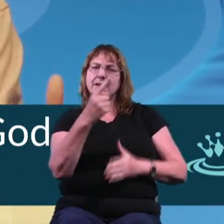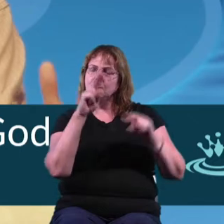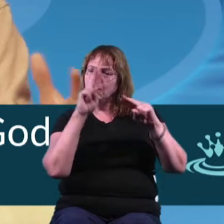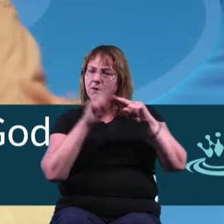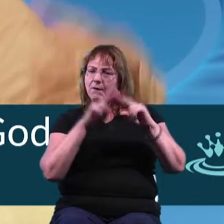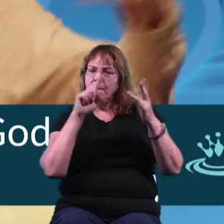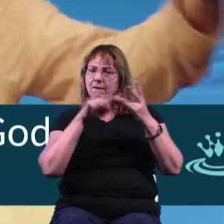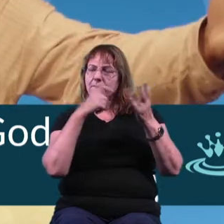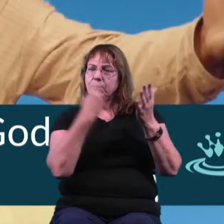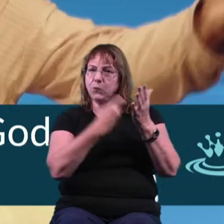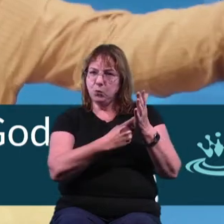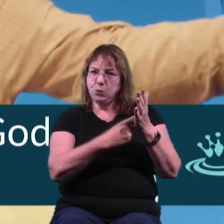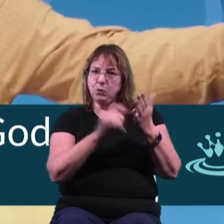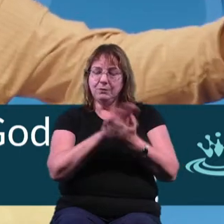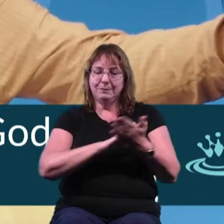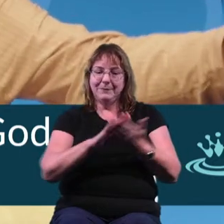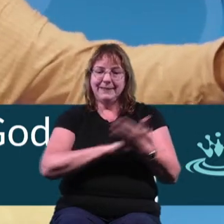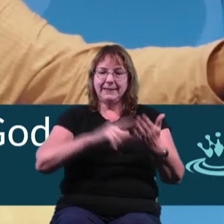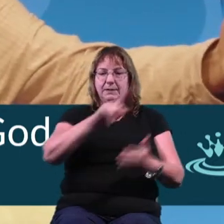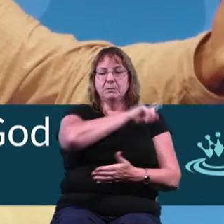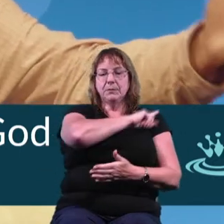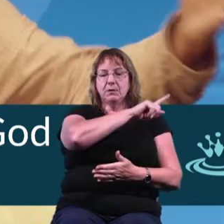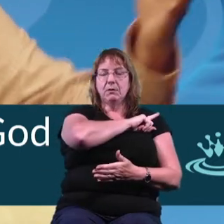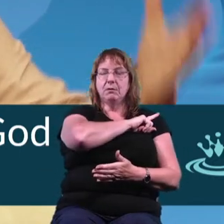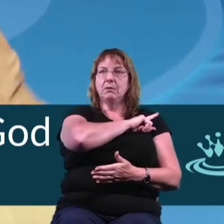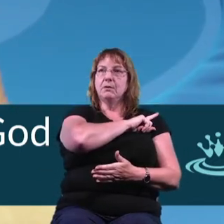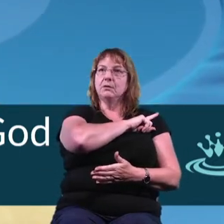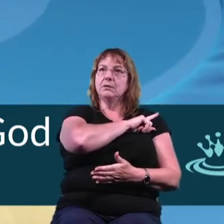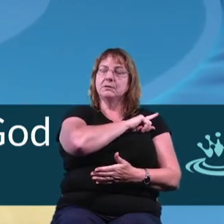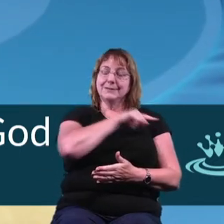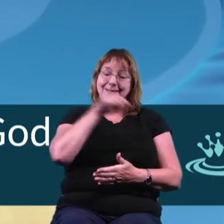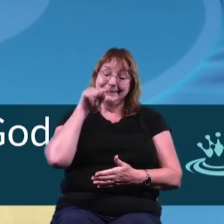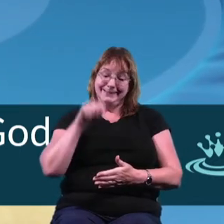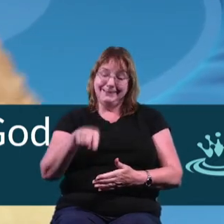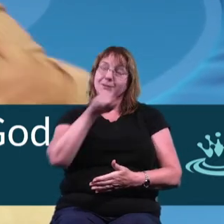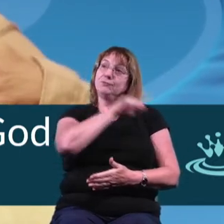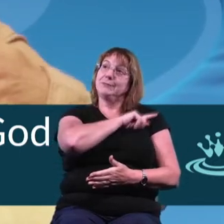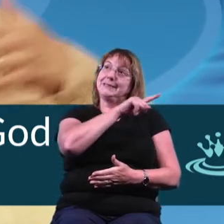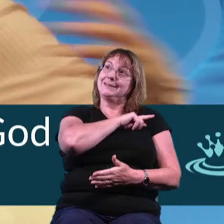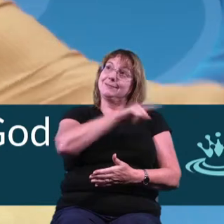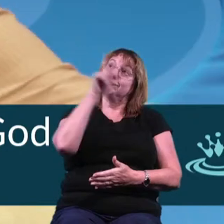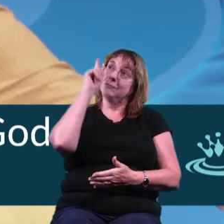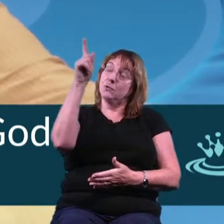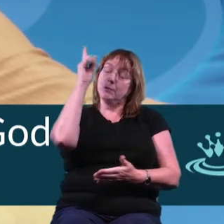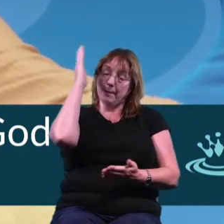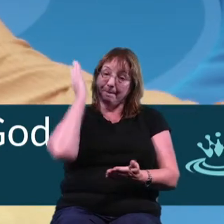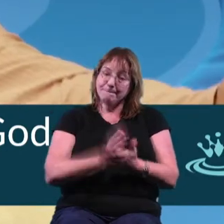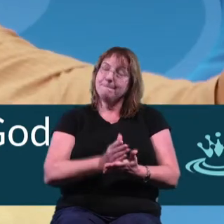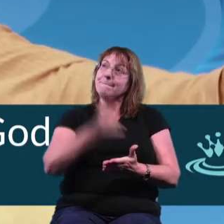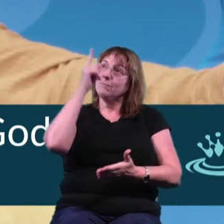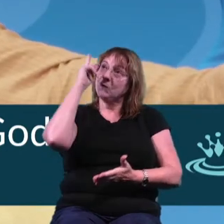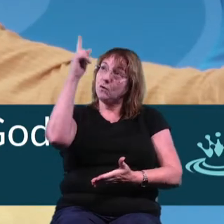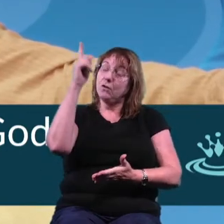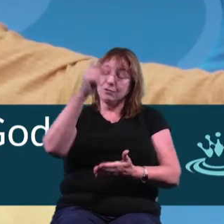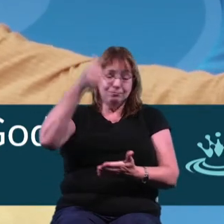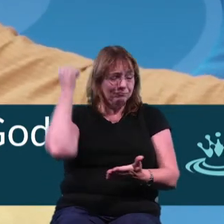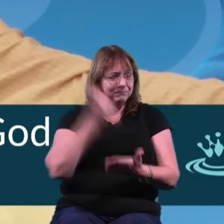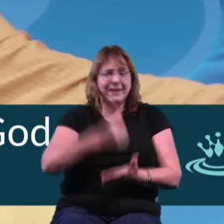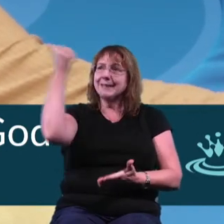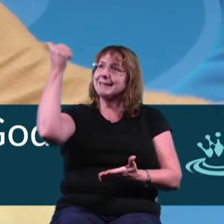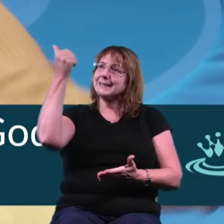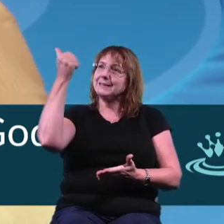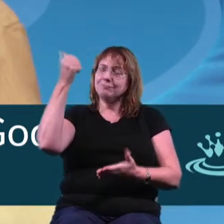with thanksgiving for, because. Here's the reason. For our God is a great God. He is the God who made all things.